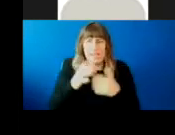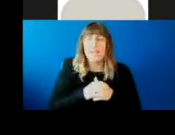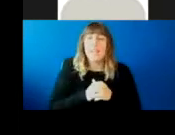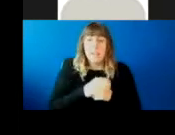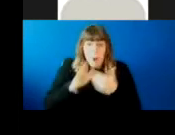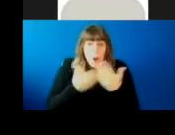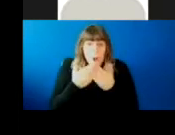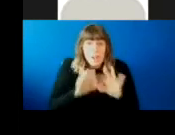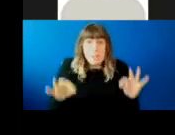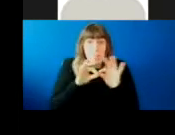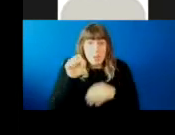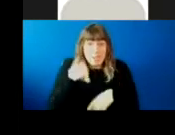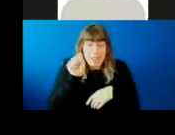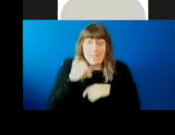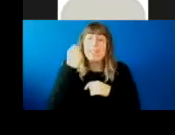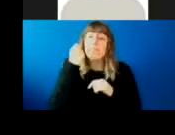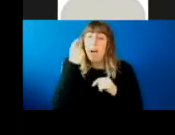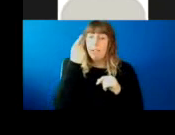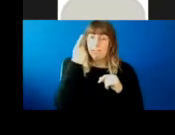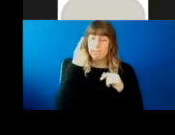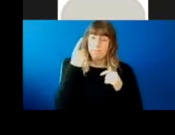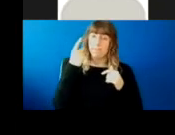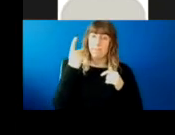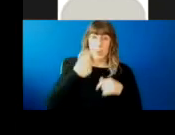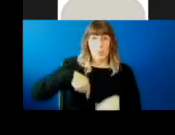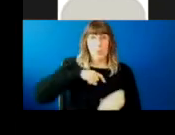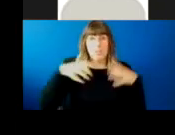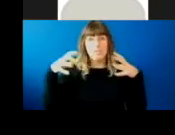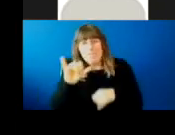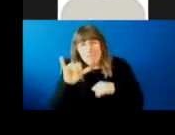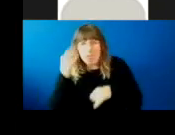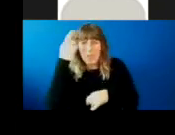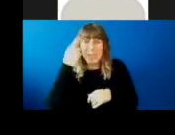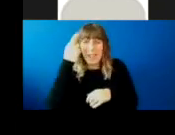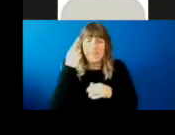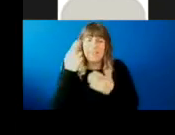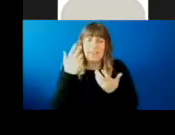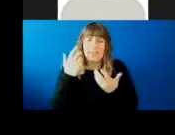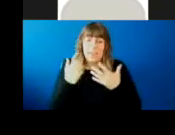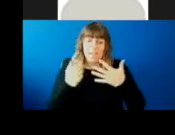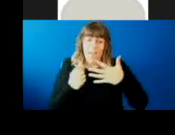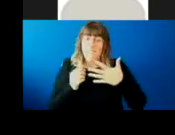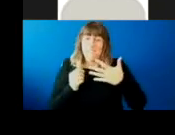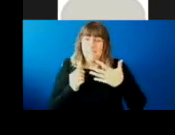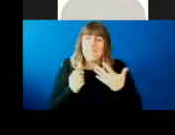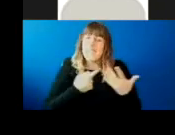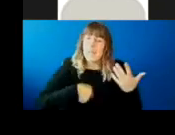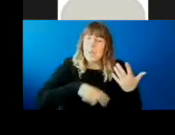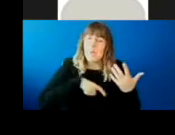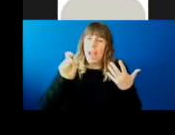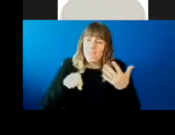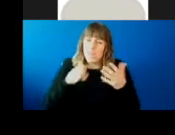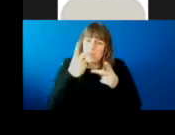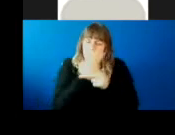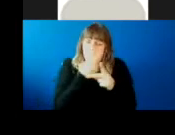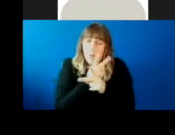important. But I think the one thing we realized that we needed was to generate the right kind